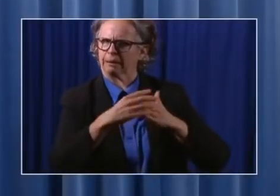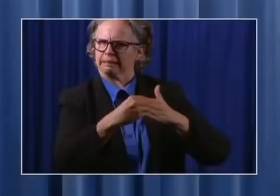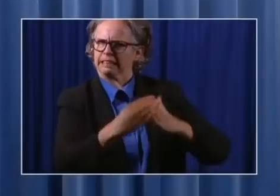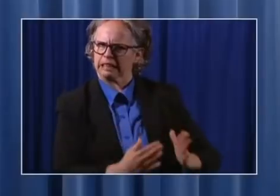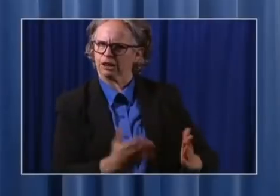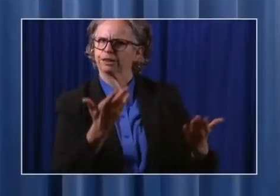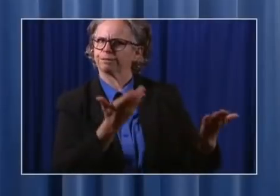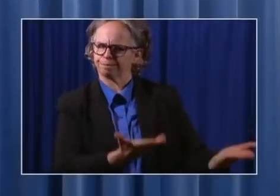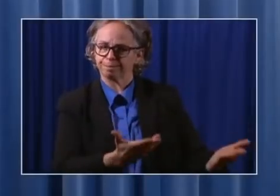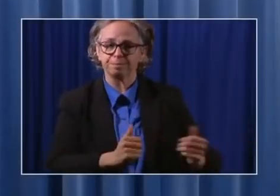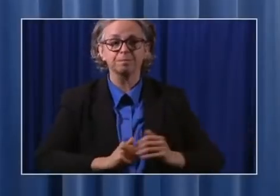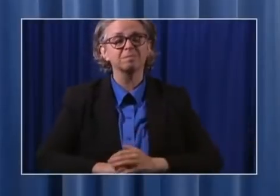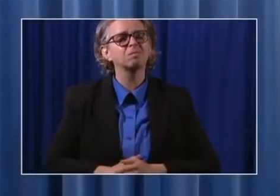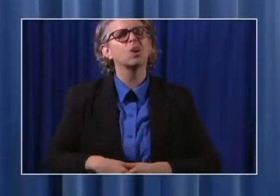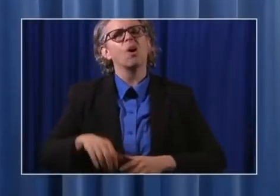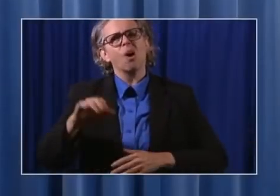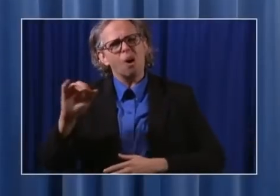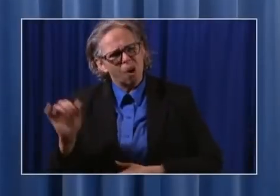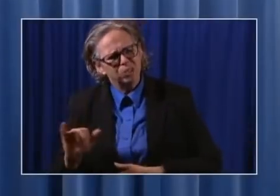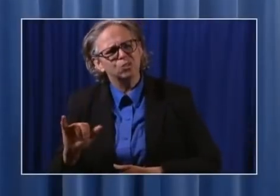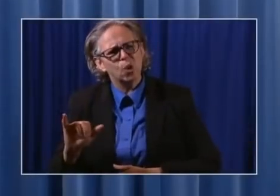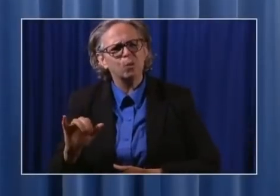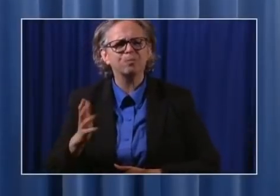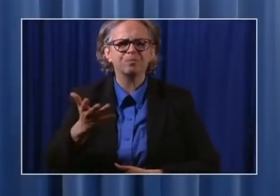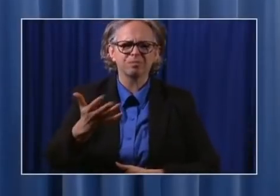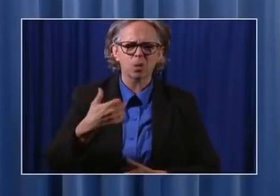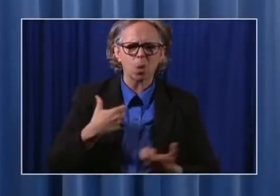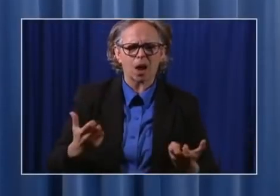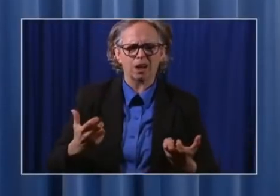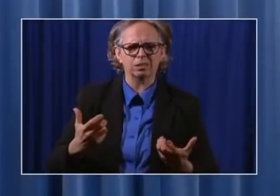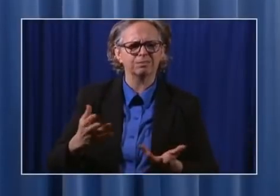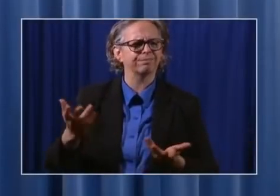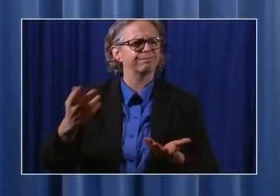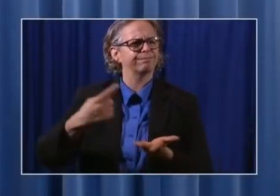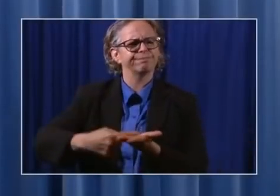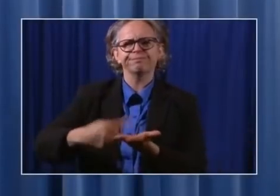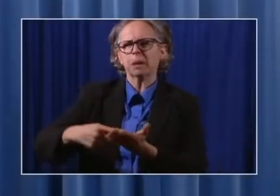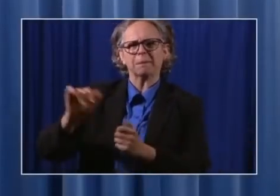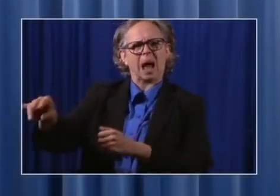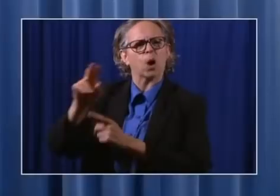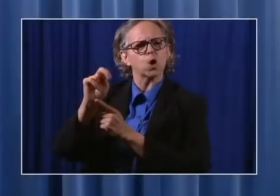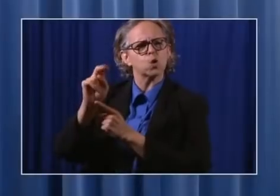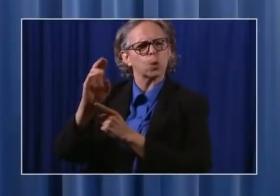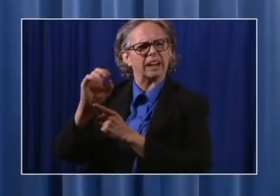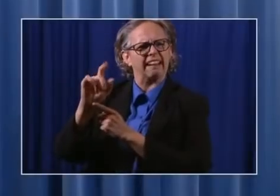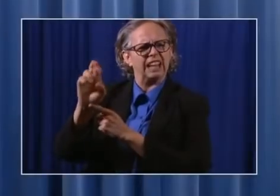I want to also talk about nuclear energy policy in Ohio.